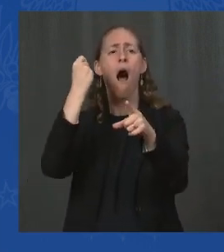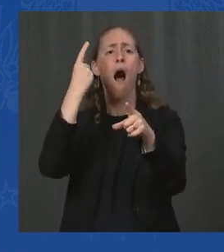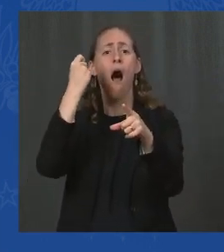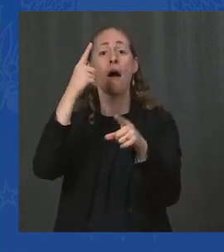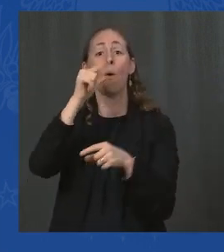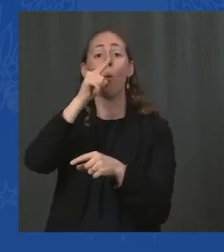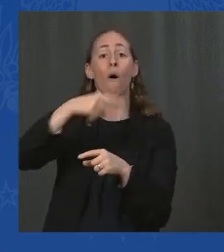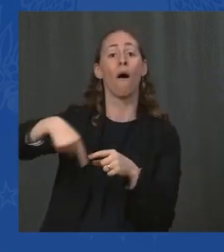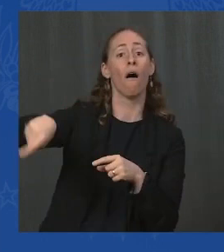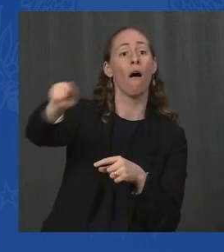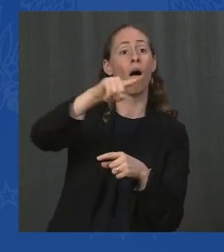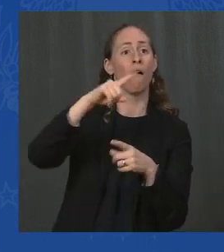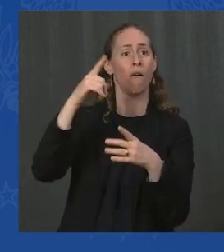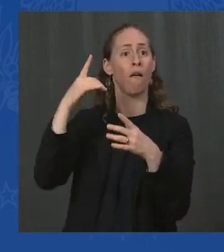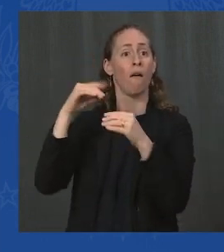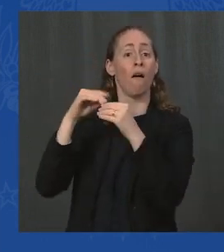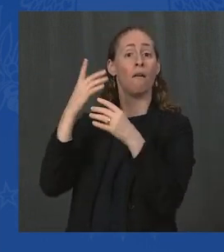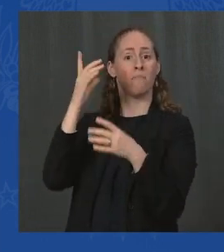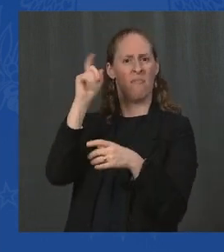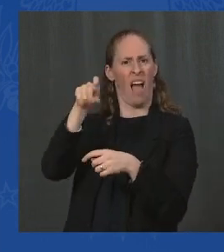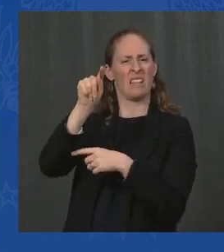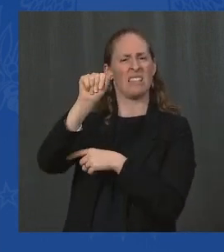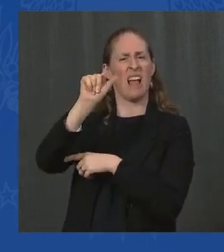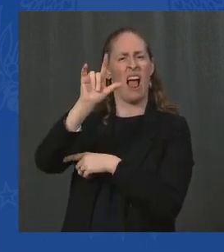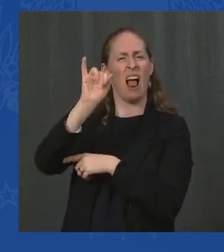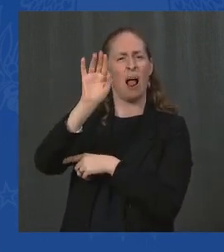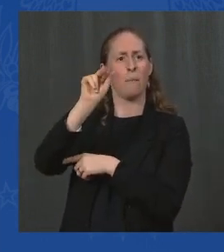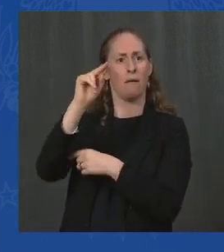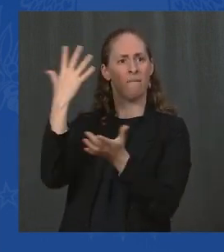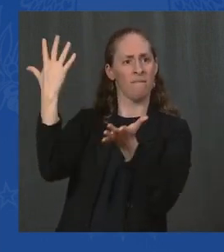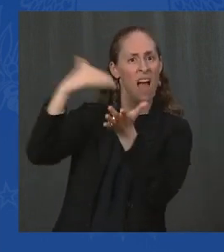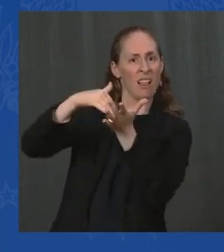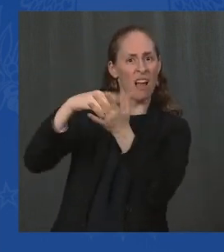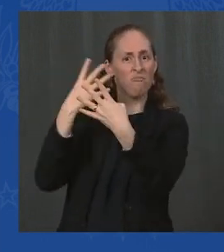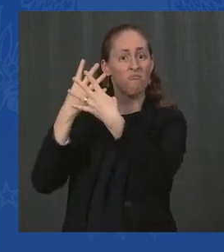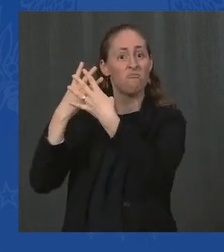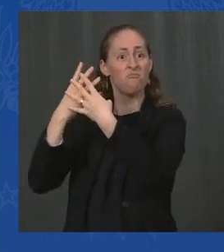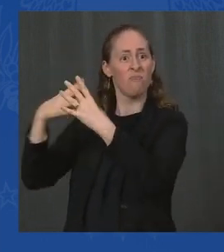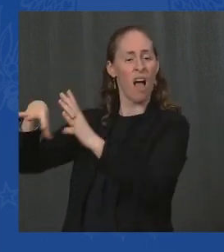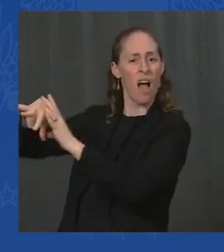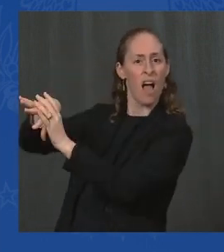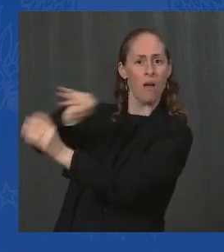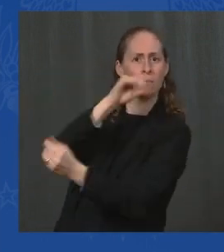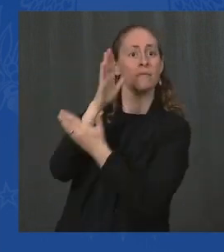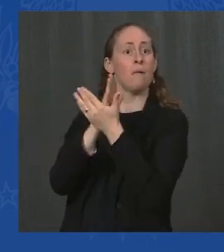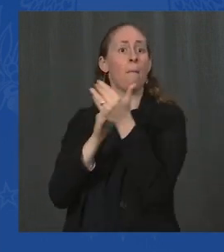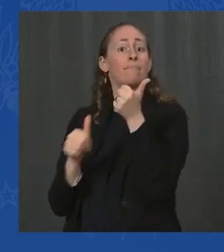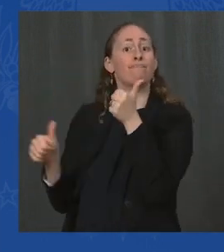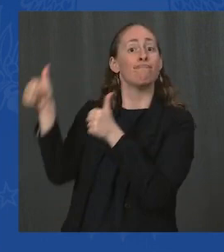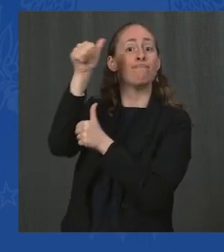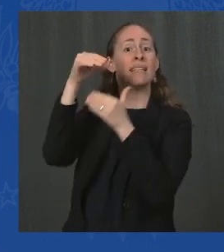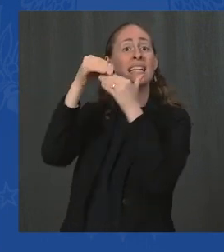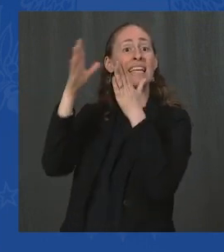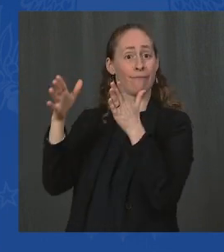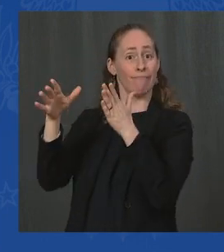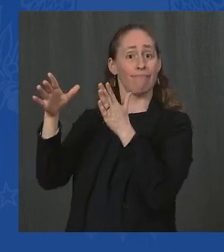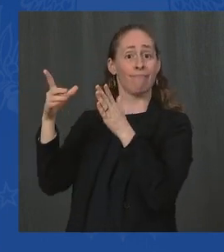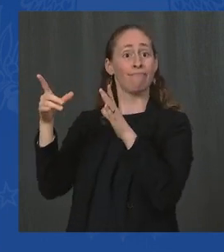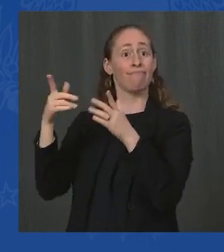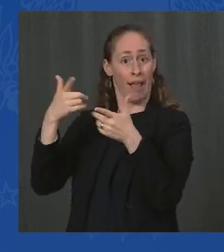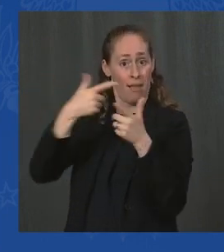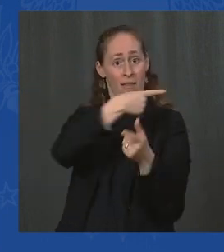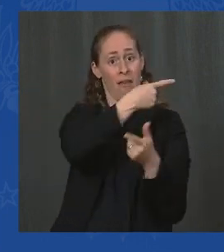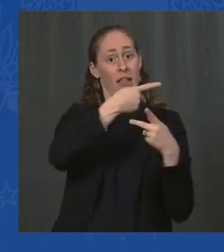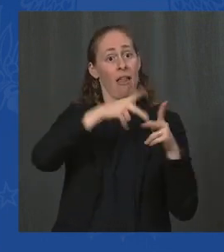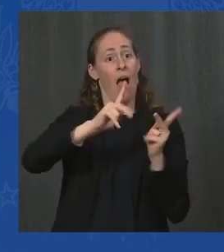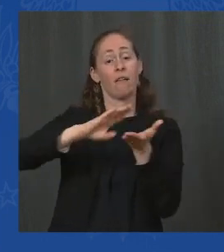of the Taliban's top war commanders, among those who just took control of Afghanistan.